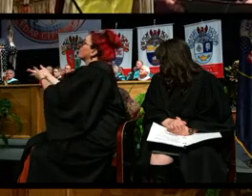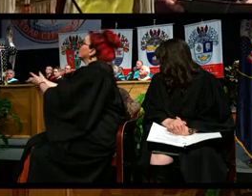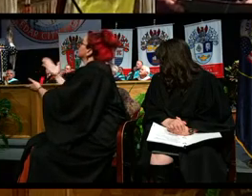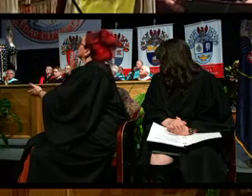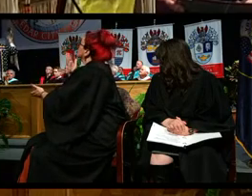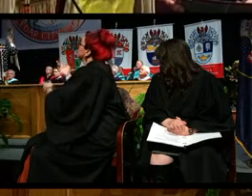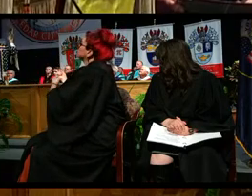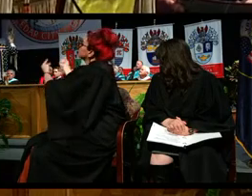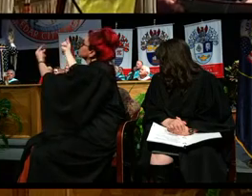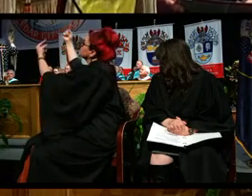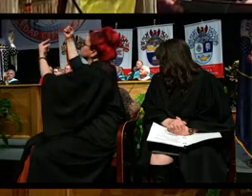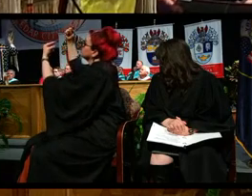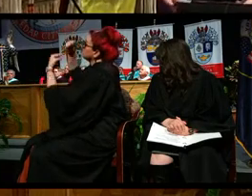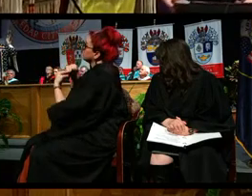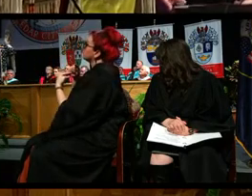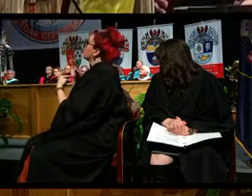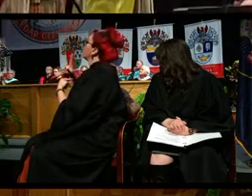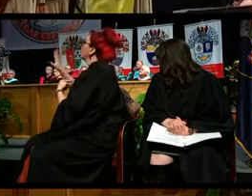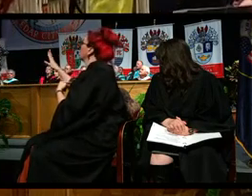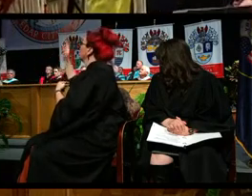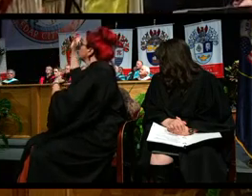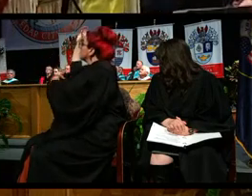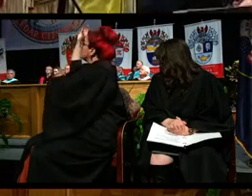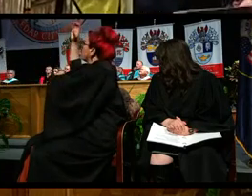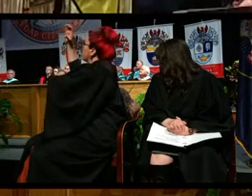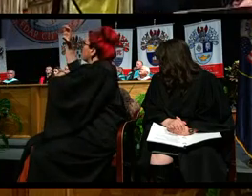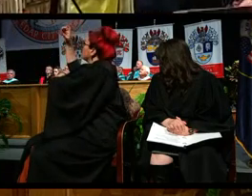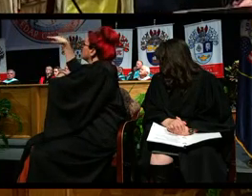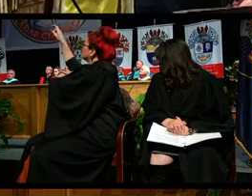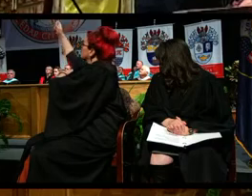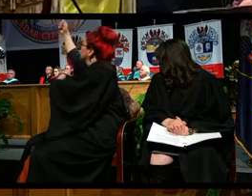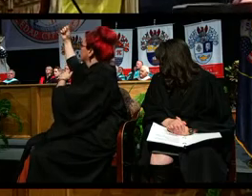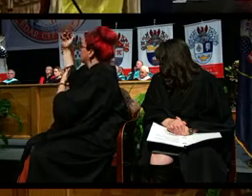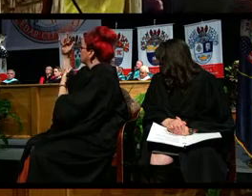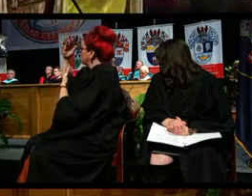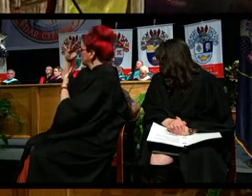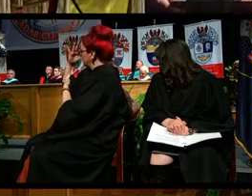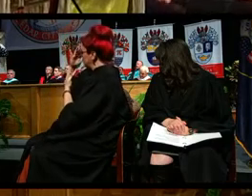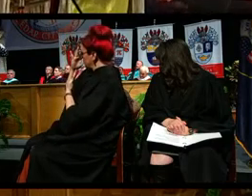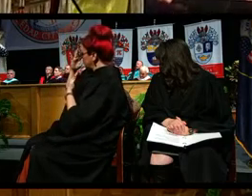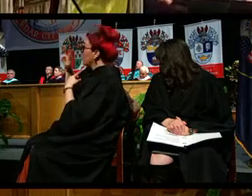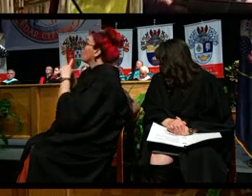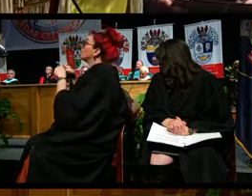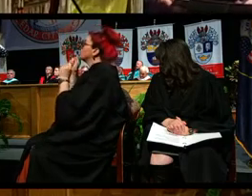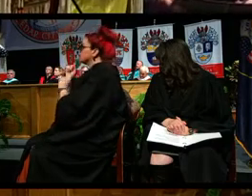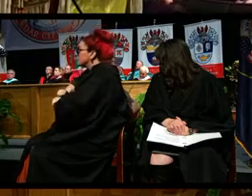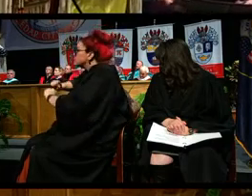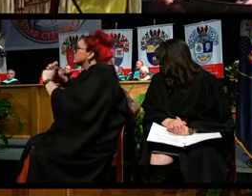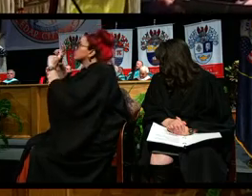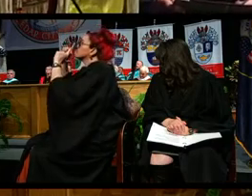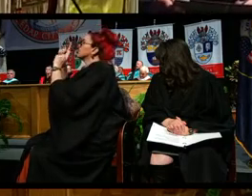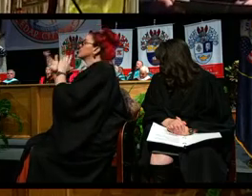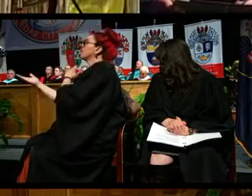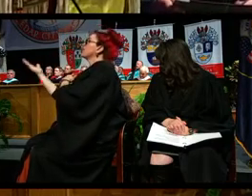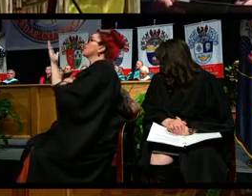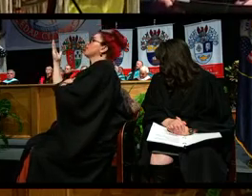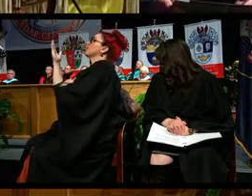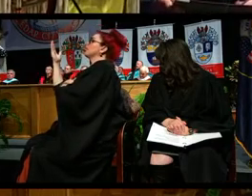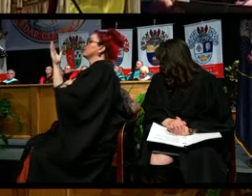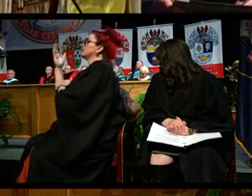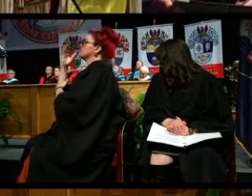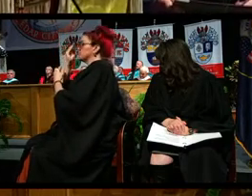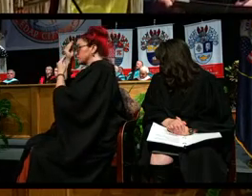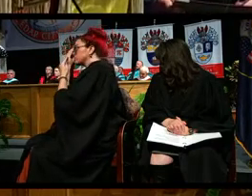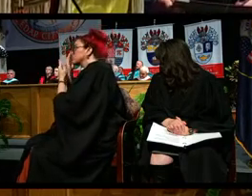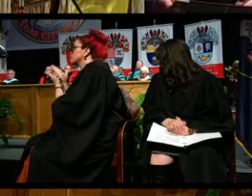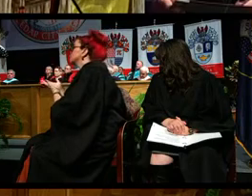May you come in your sun and bless her with that sunlight. Every day when she wakes up, may you let her know